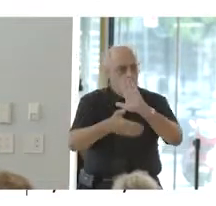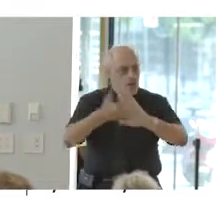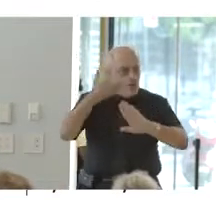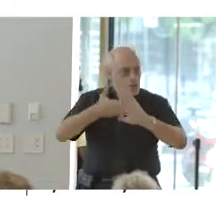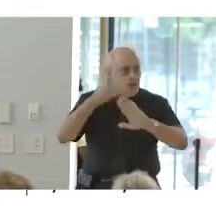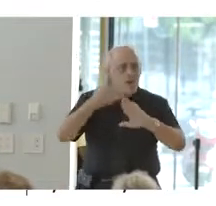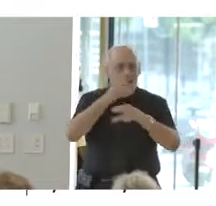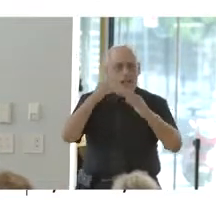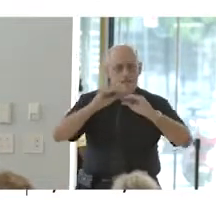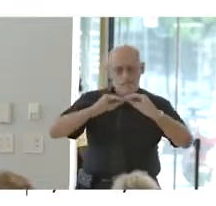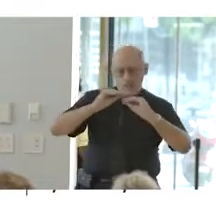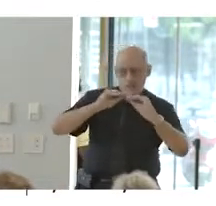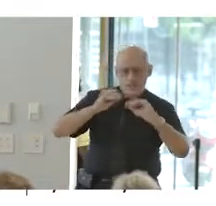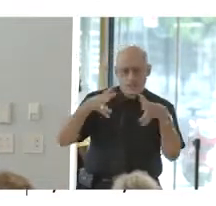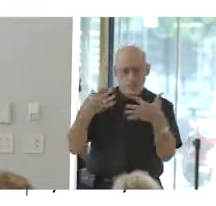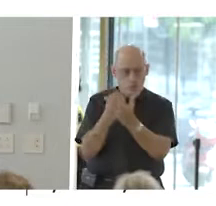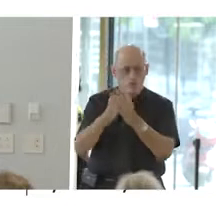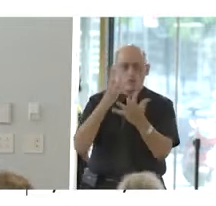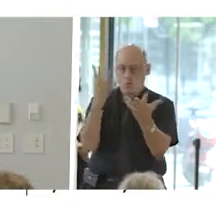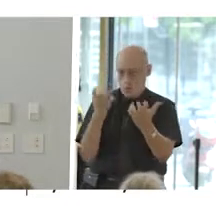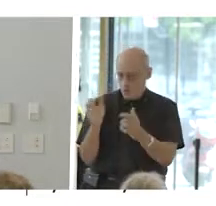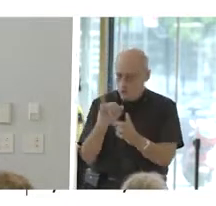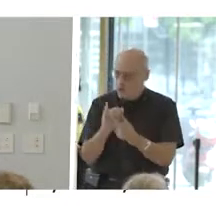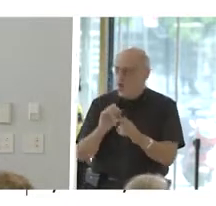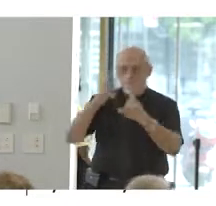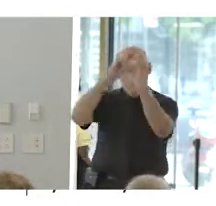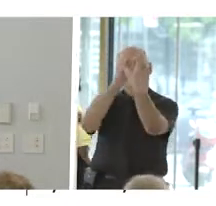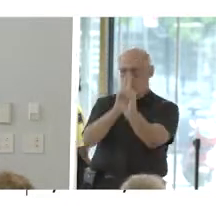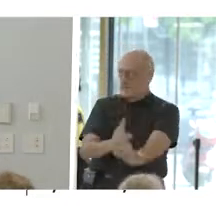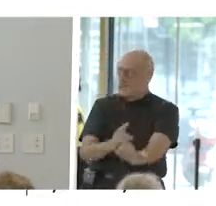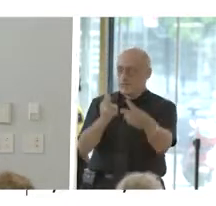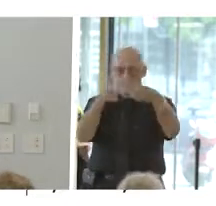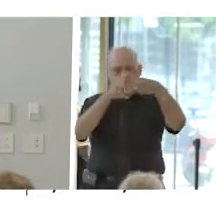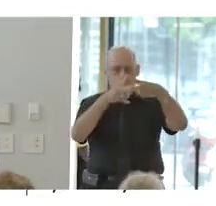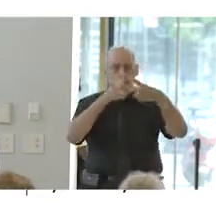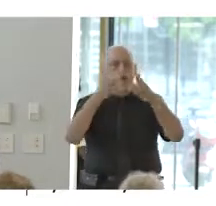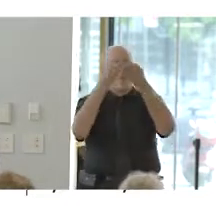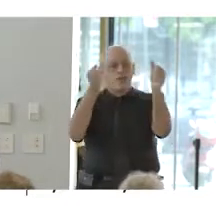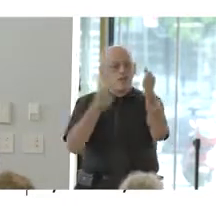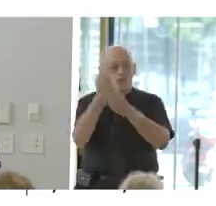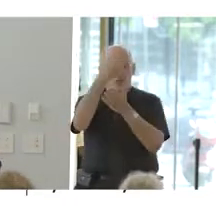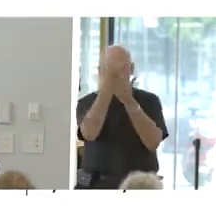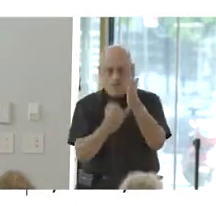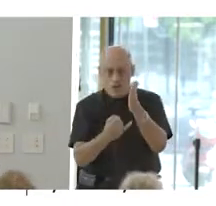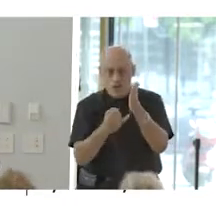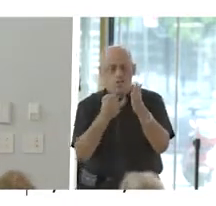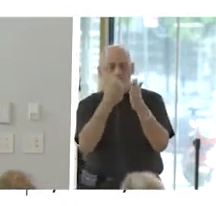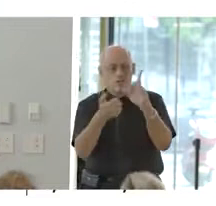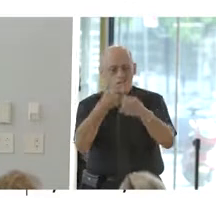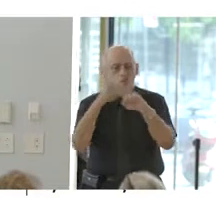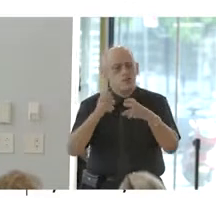and maintenance opportunities. The key objectives are mitigation through design. We want the design